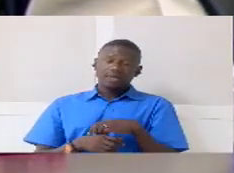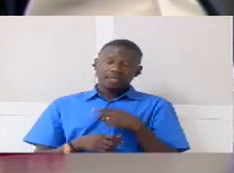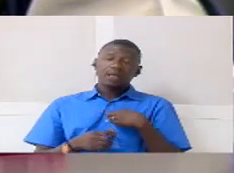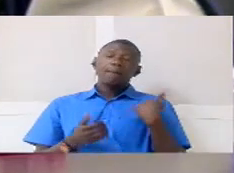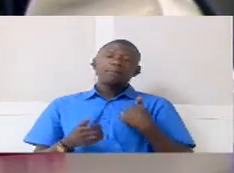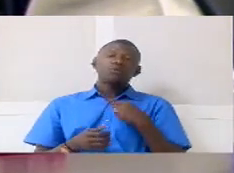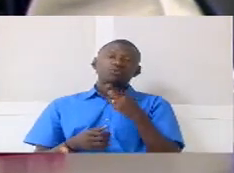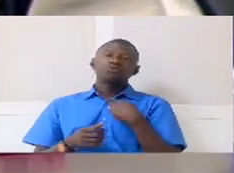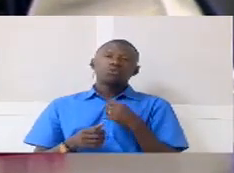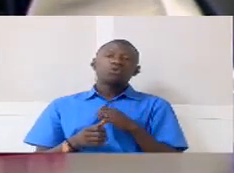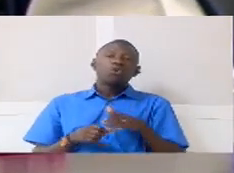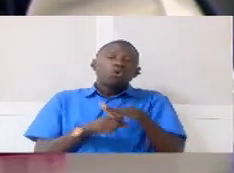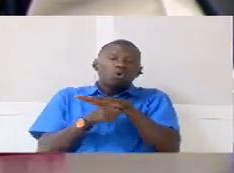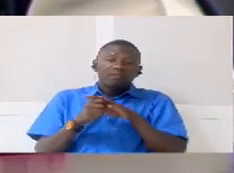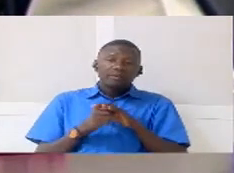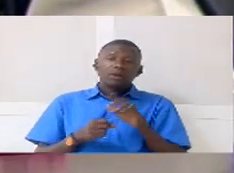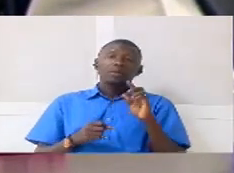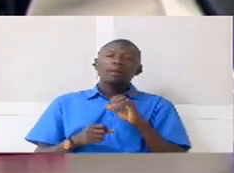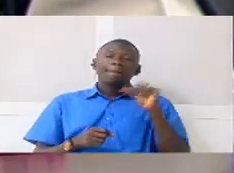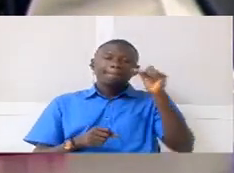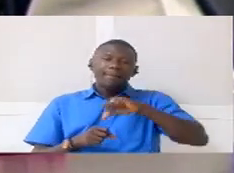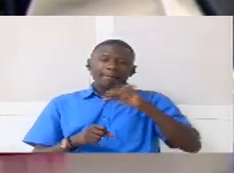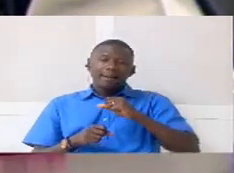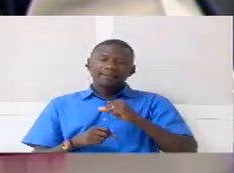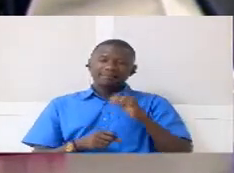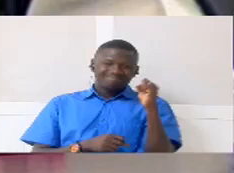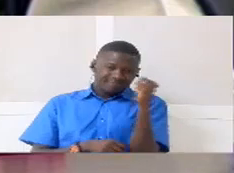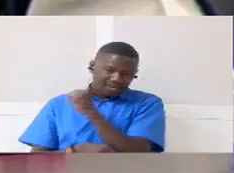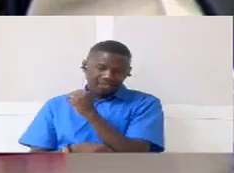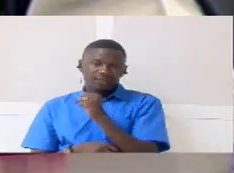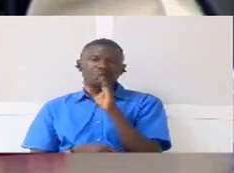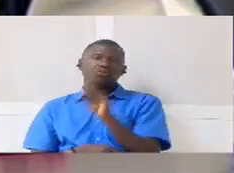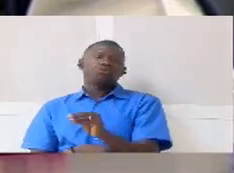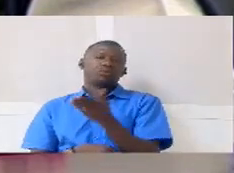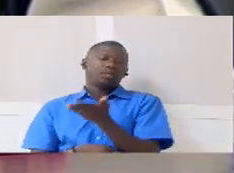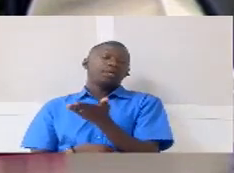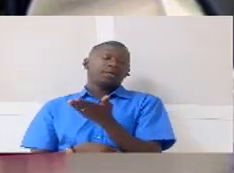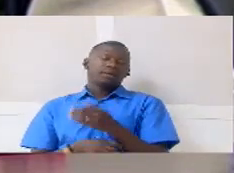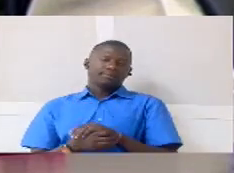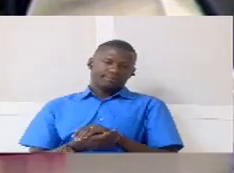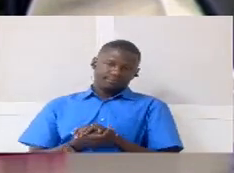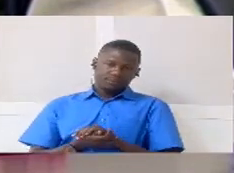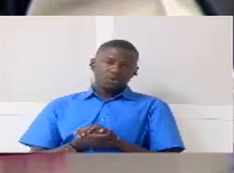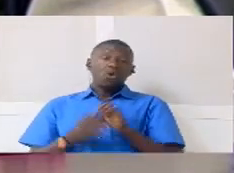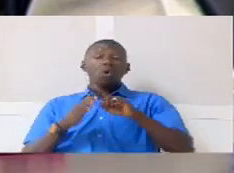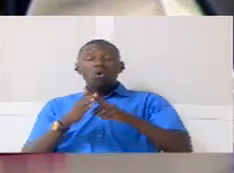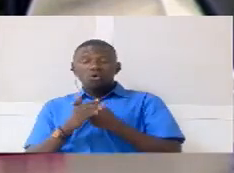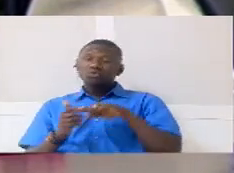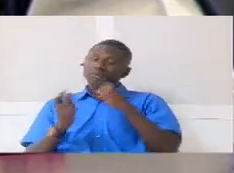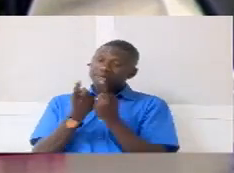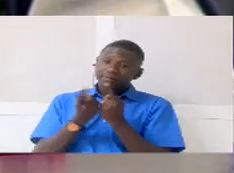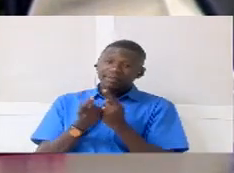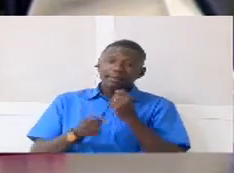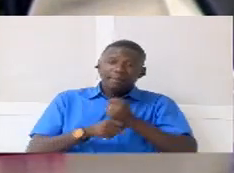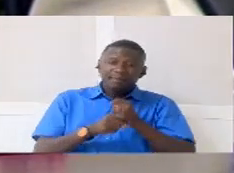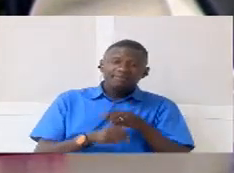ika kaito lu ye mandi. Baribitung nyimfananda bijele tumolo lu ika tapale kaito lu fongolu dadale puruka filindiroke